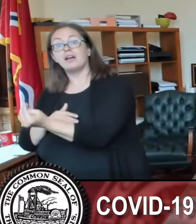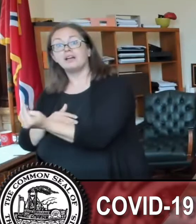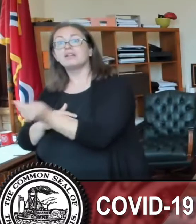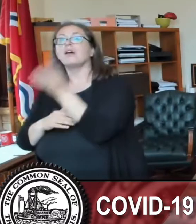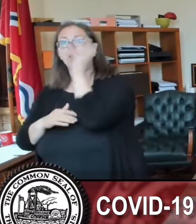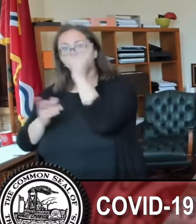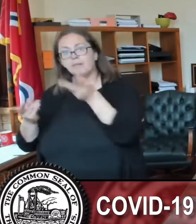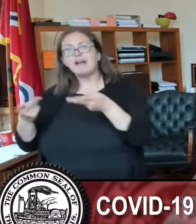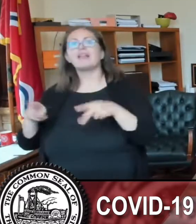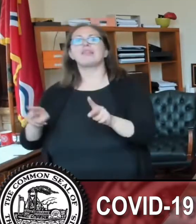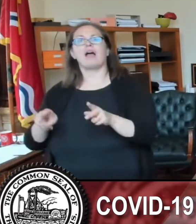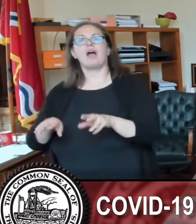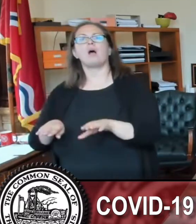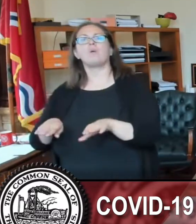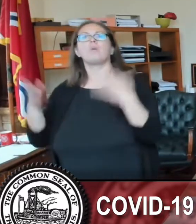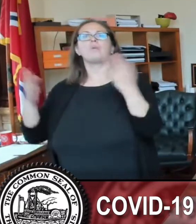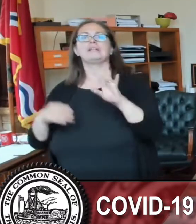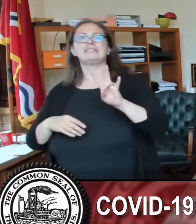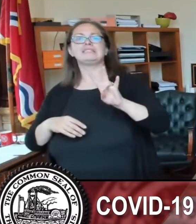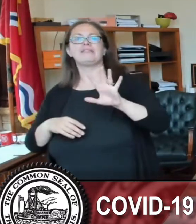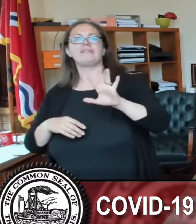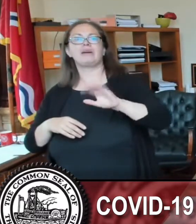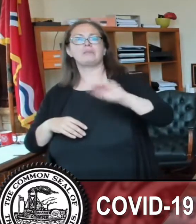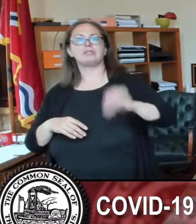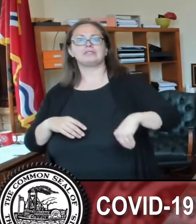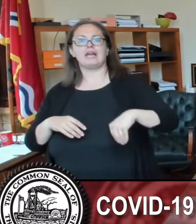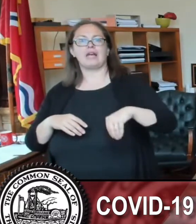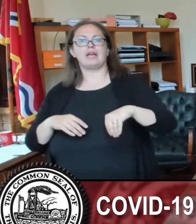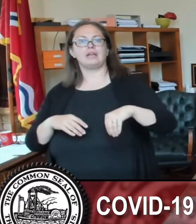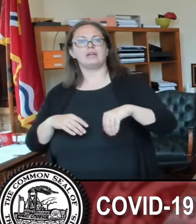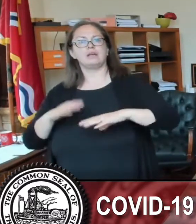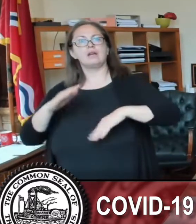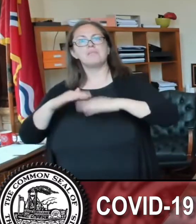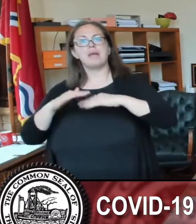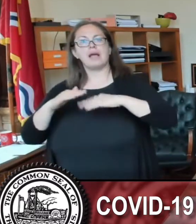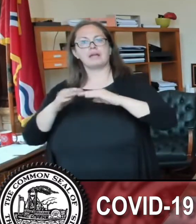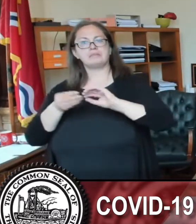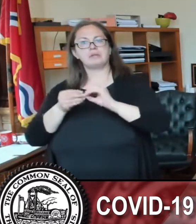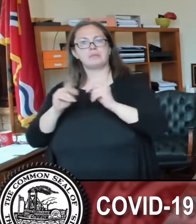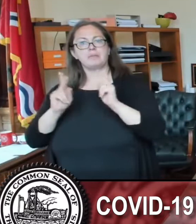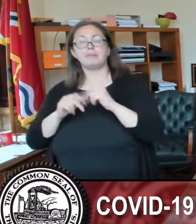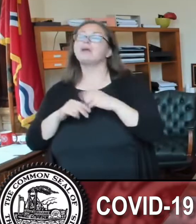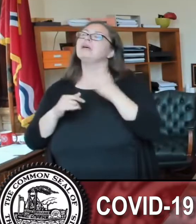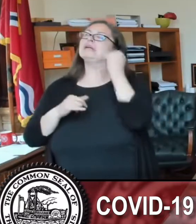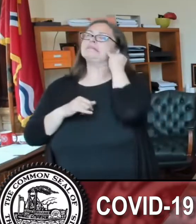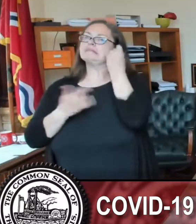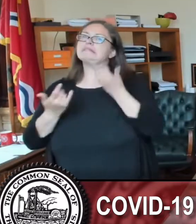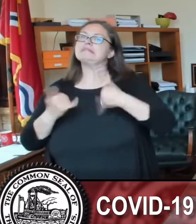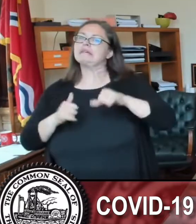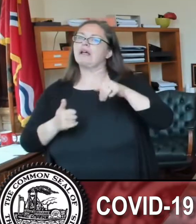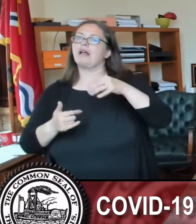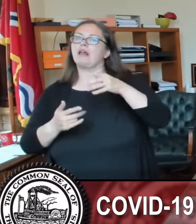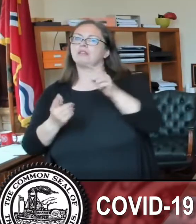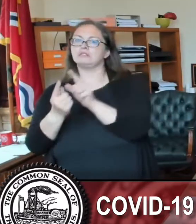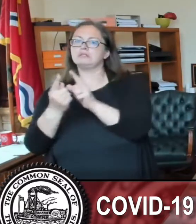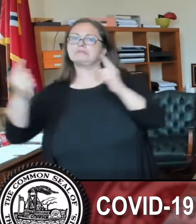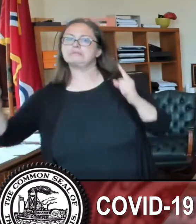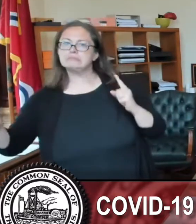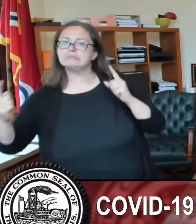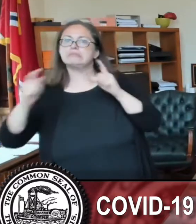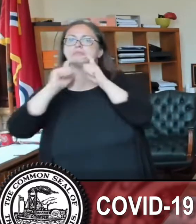75% capacity, provided they still do social distancing, mask wearing, hand